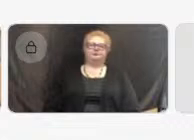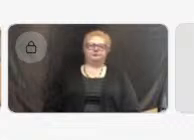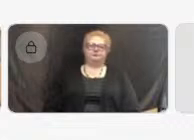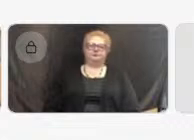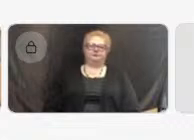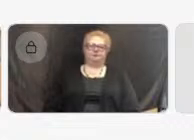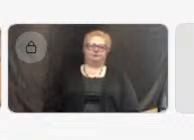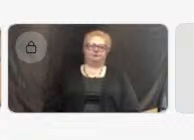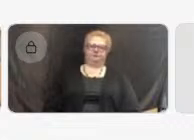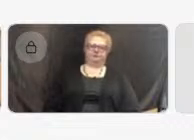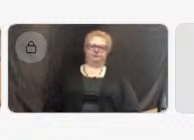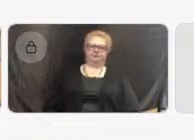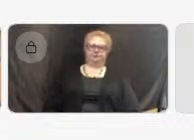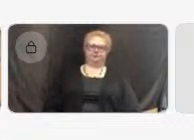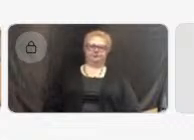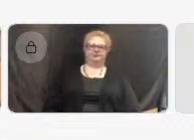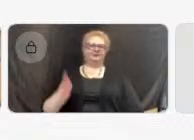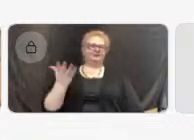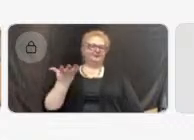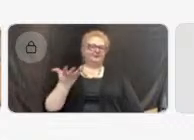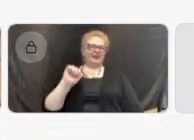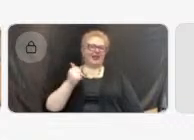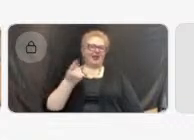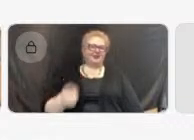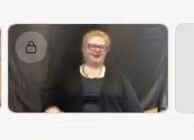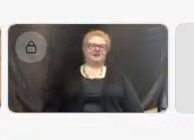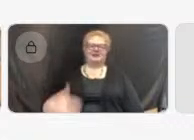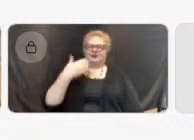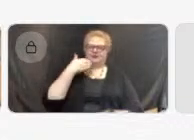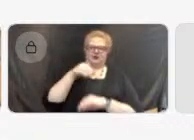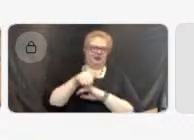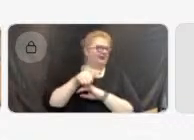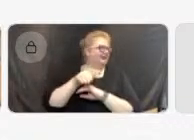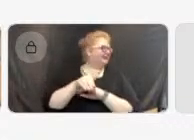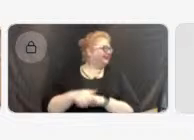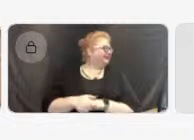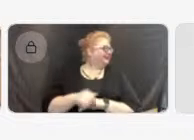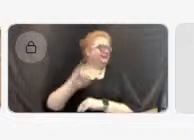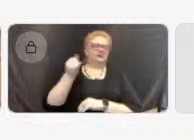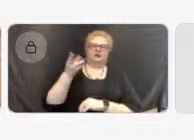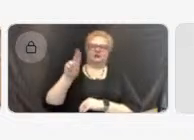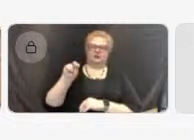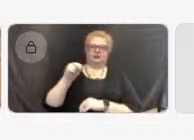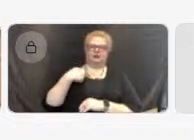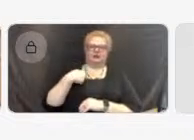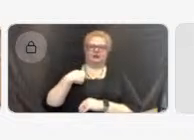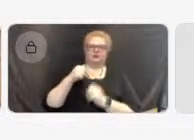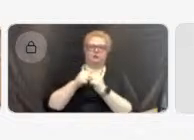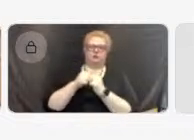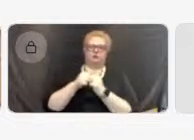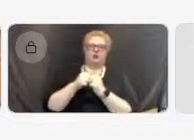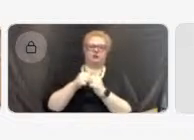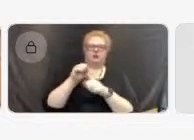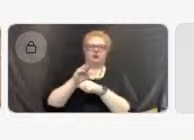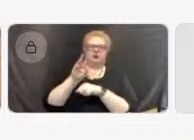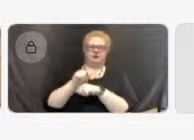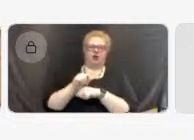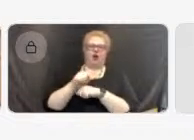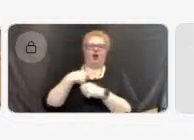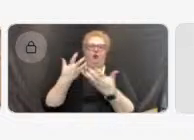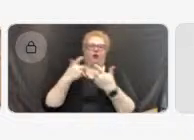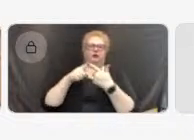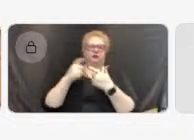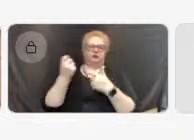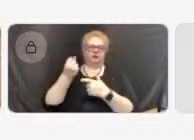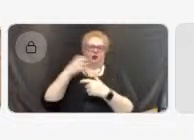How are you tonight? Good evening, Jonathan Hope with Hope Consulting. I'll just reserve my time till after for